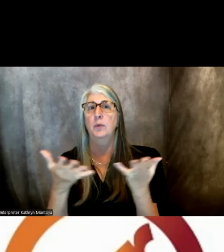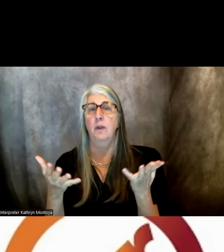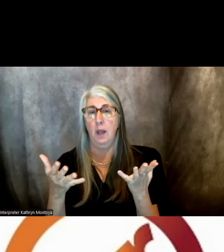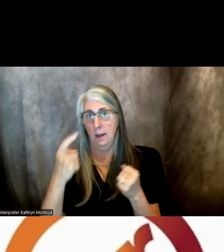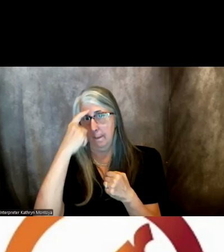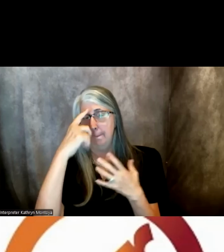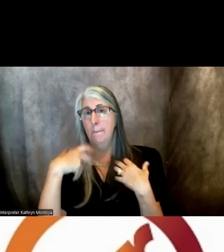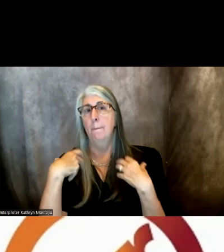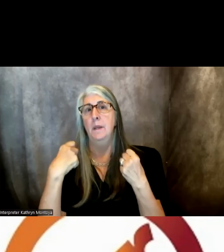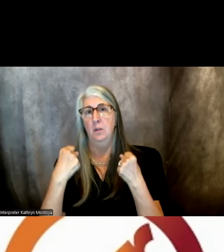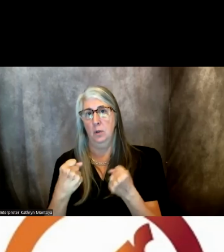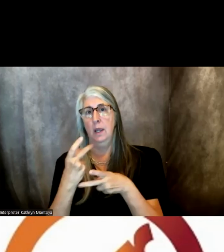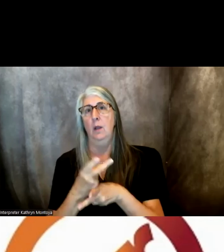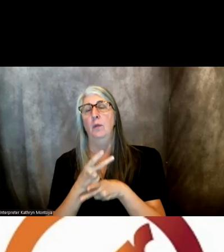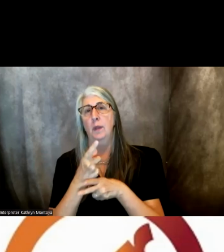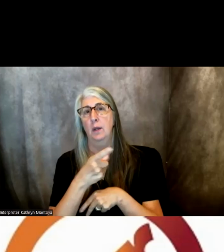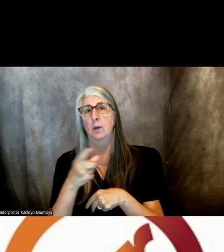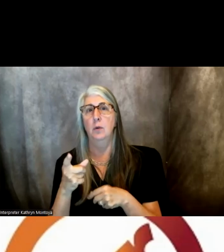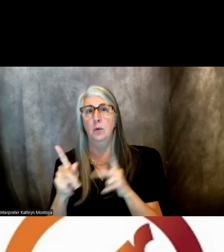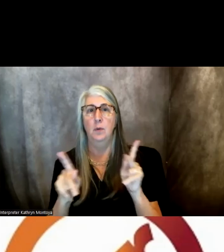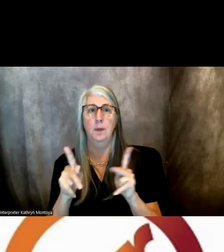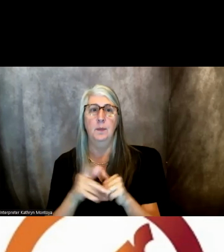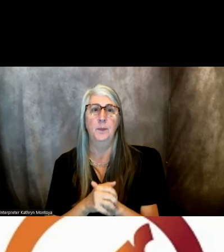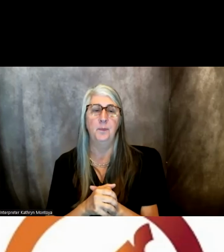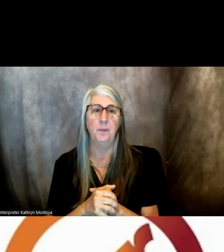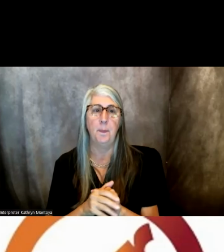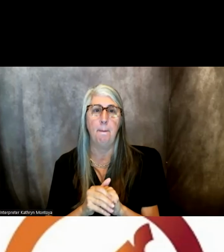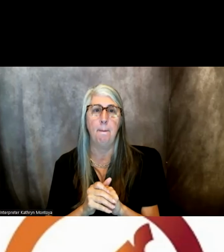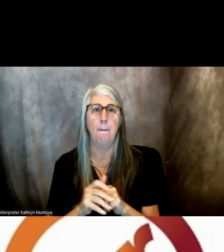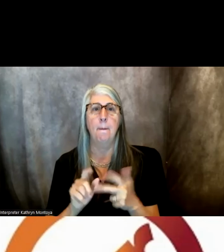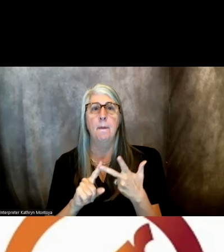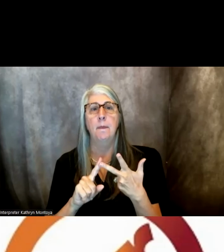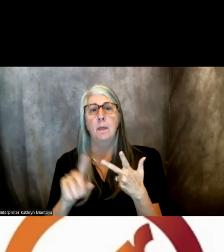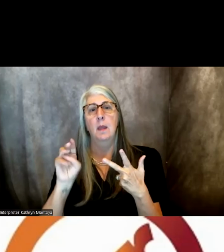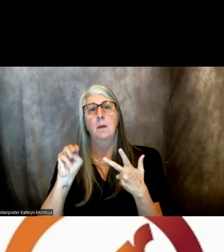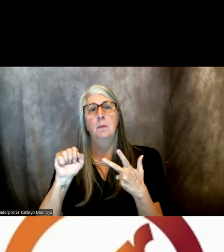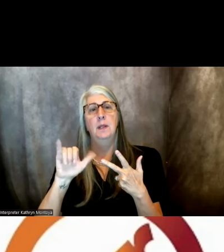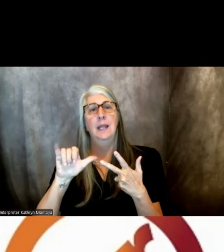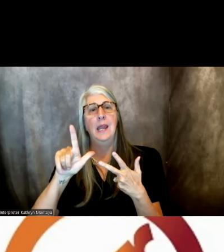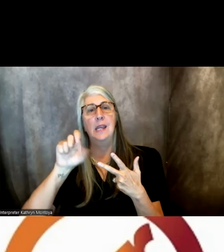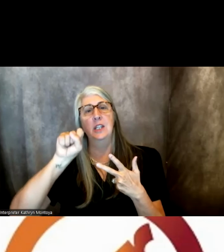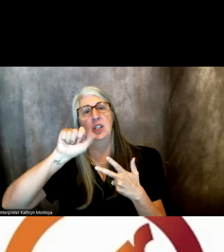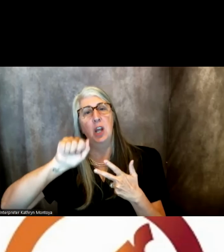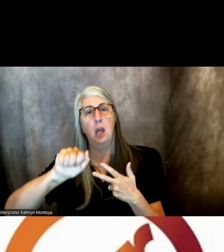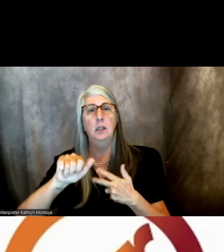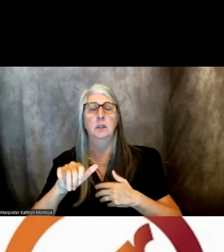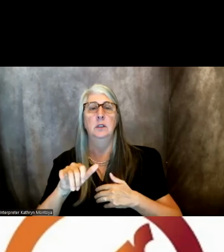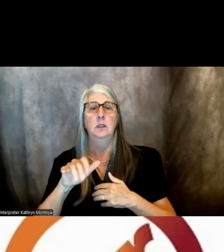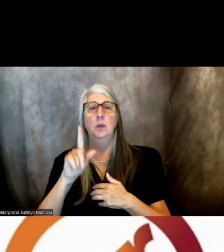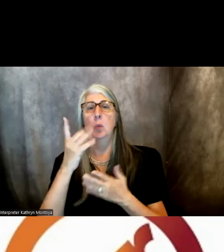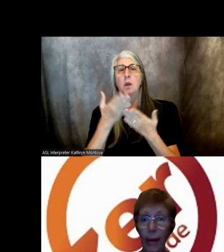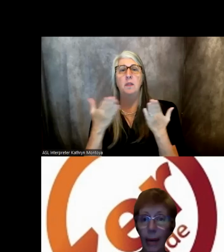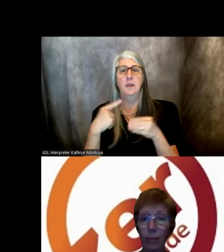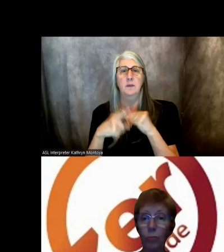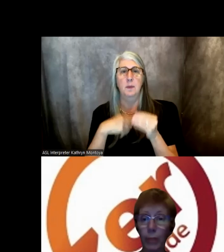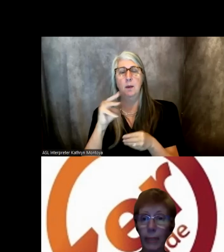health healthcare support. And then Malaysia, I think one of the things that struck me about